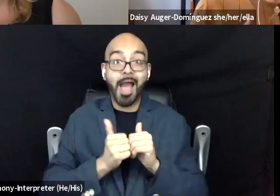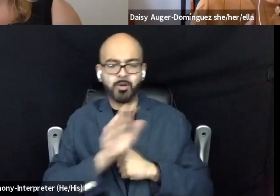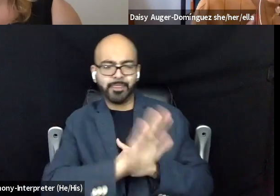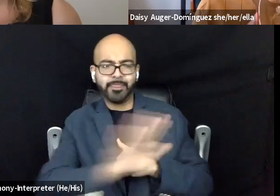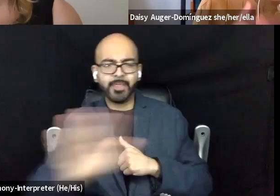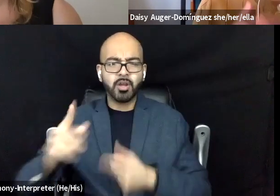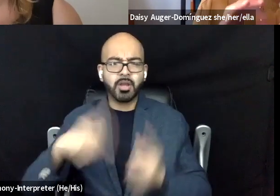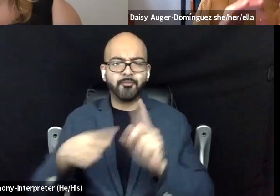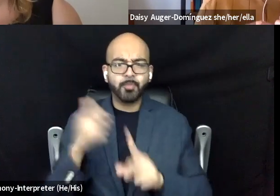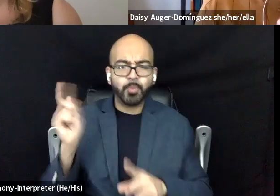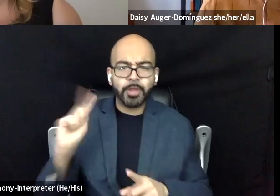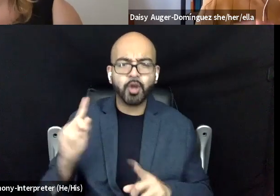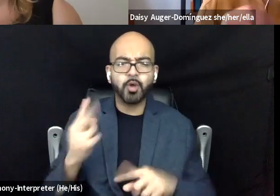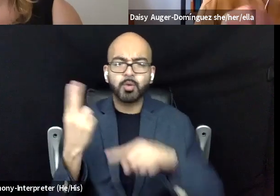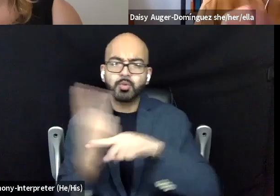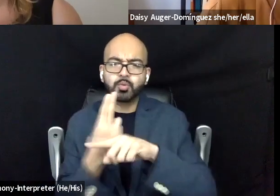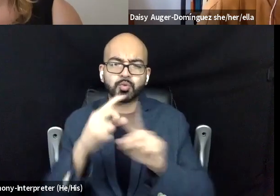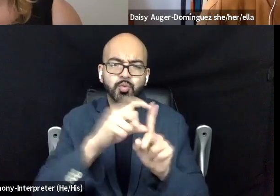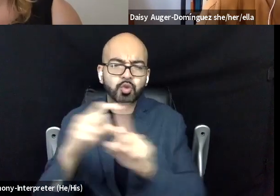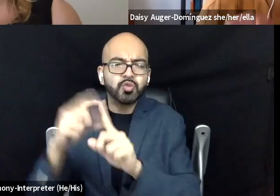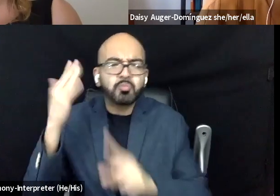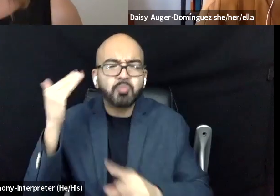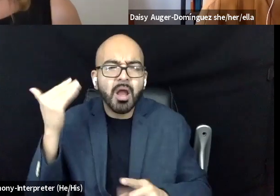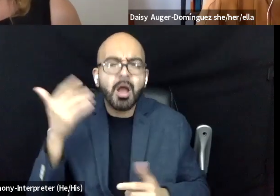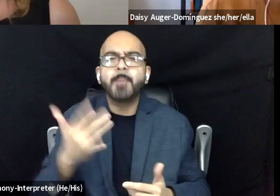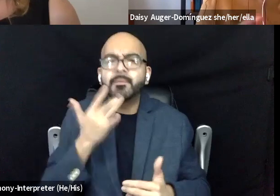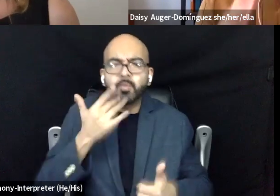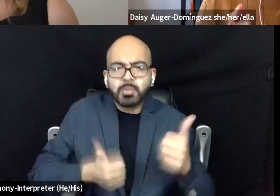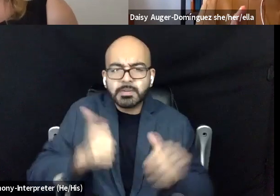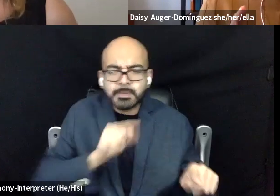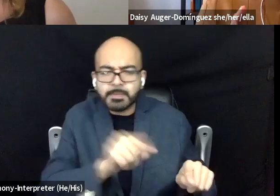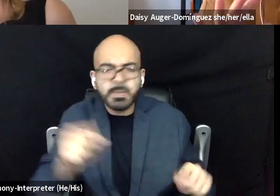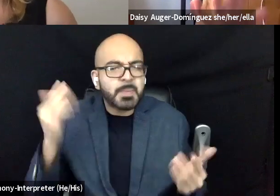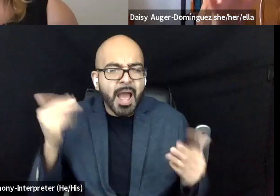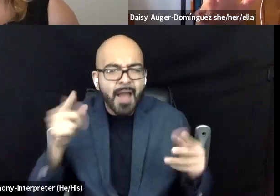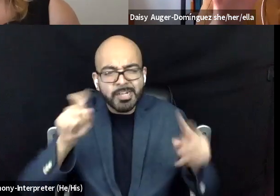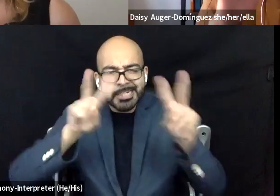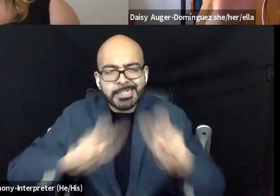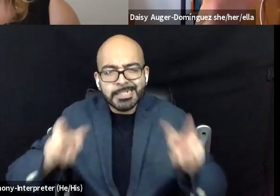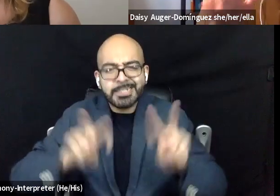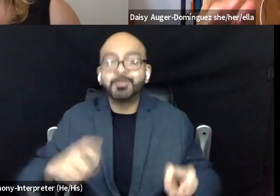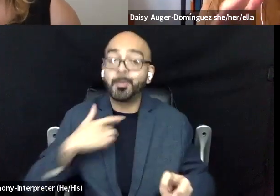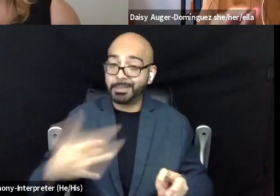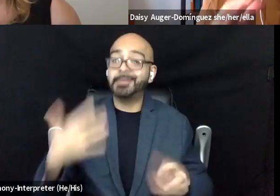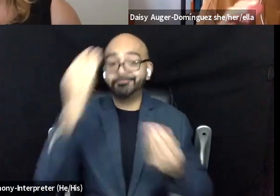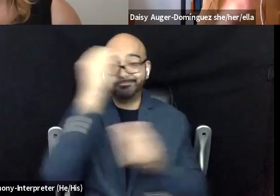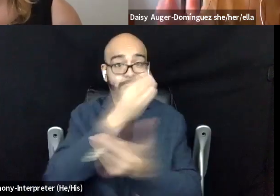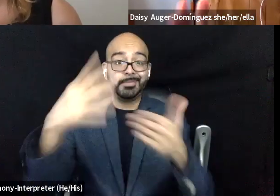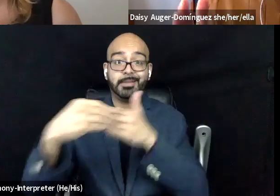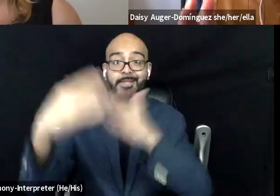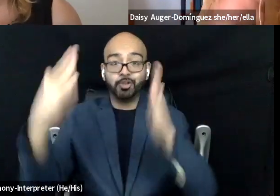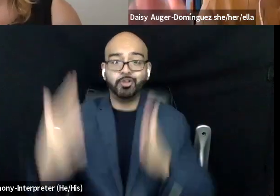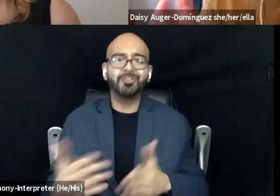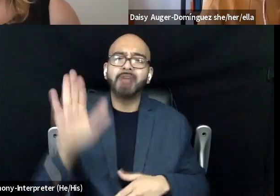the terms that they use, and what terms they prefer for you to use. Mm. So I often tell leaders, don't stumble under what terms,